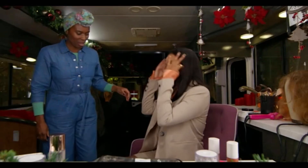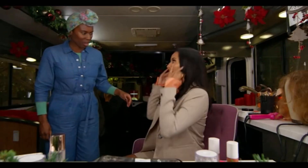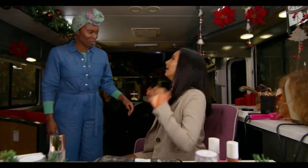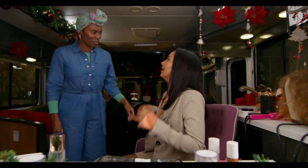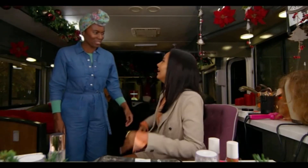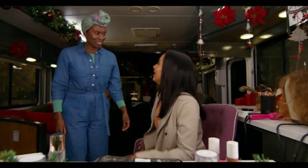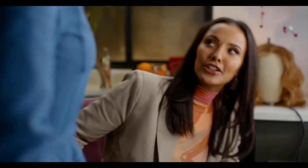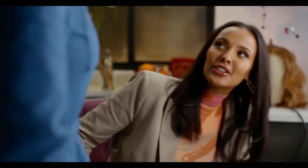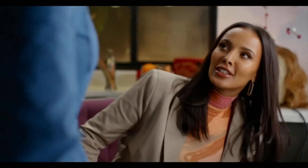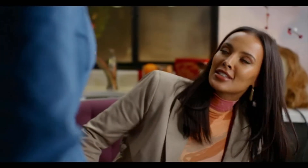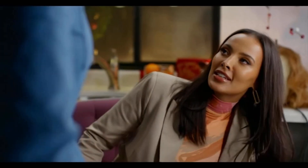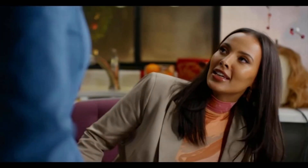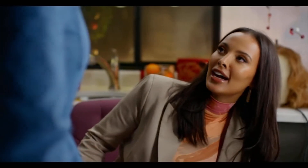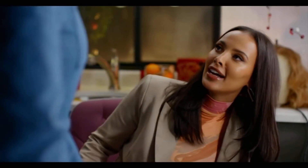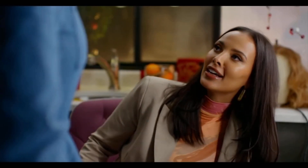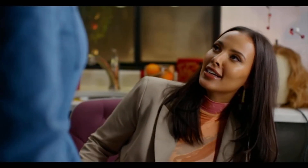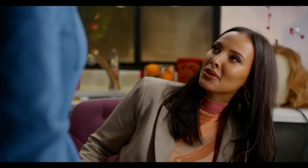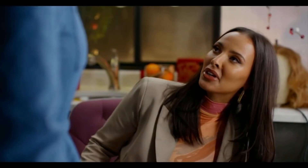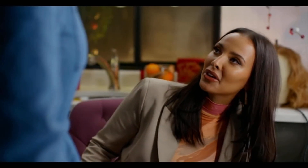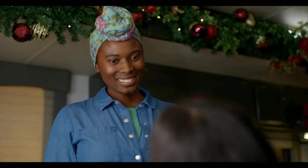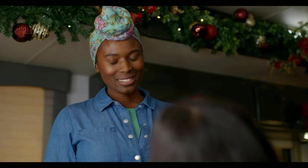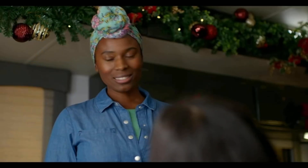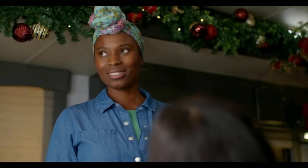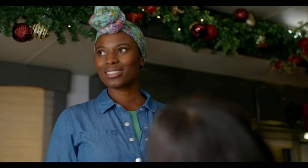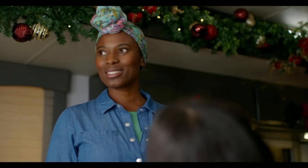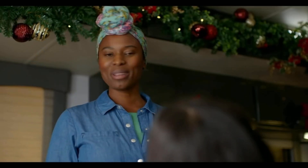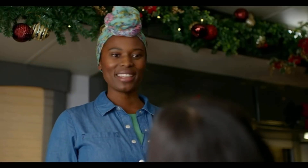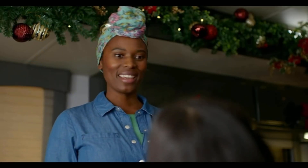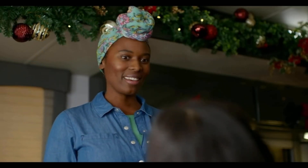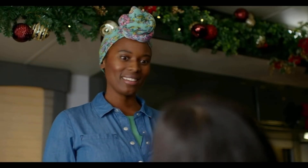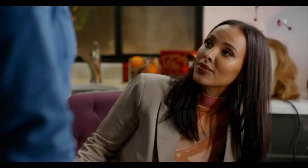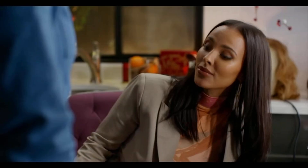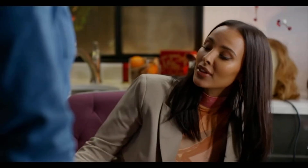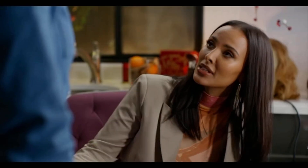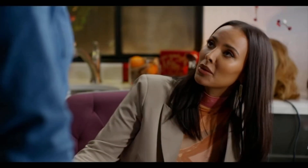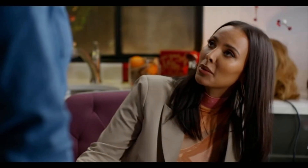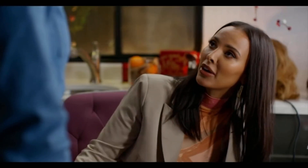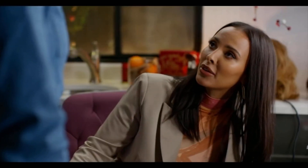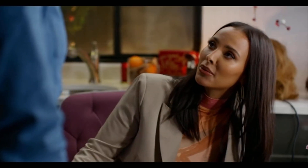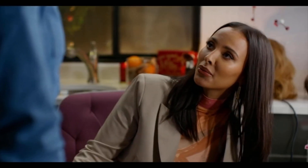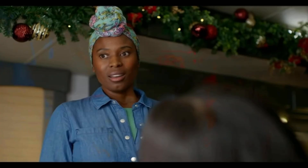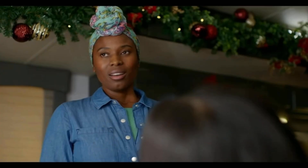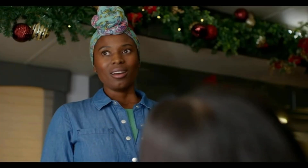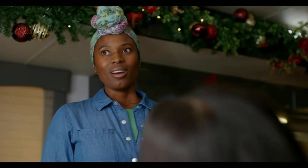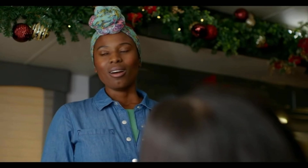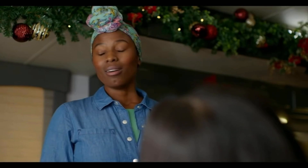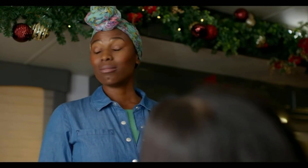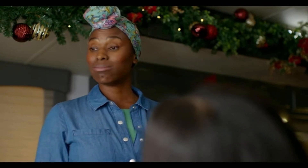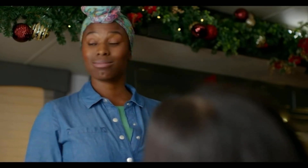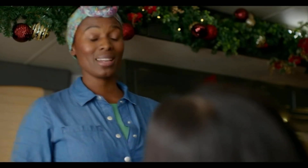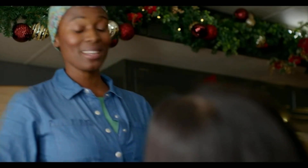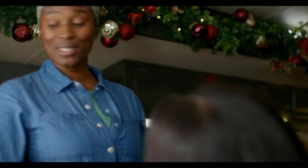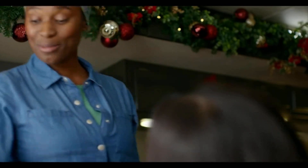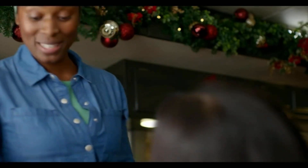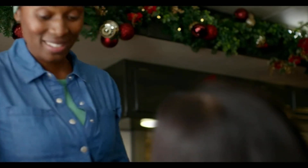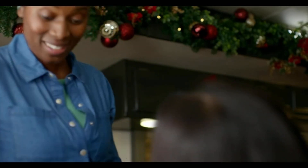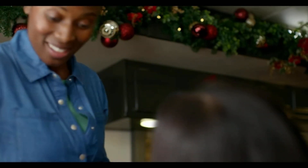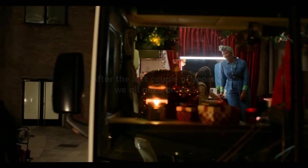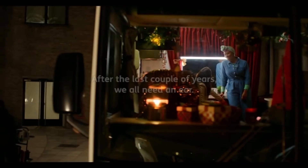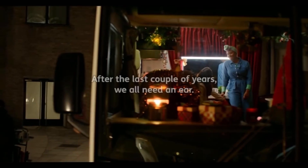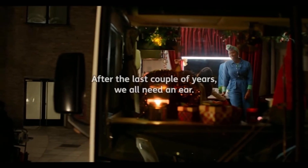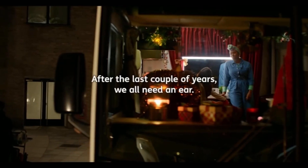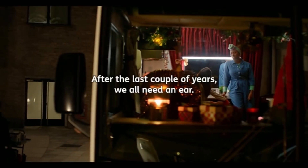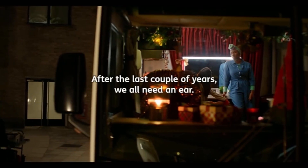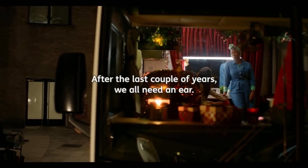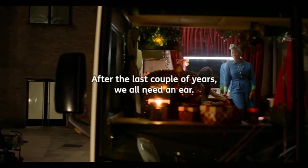So, how have been? Good, yeah. How are you? It's been a year. Tell me about it. Oh, thanks for